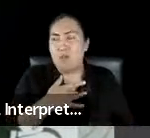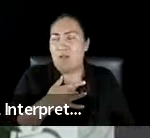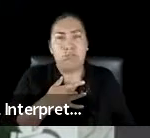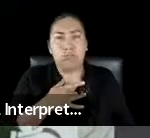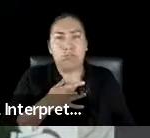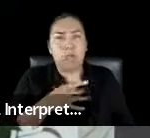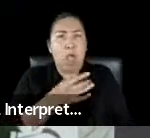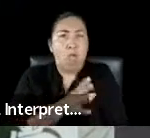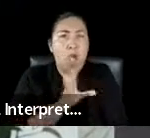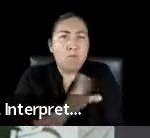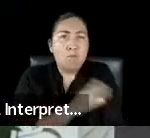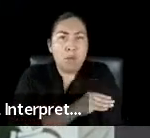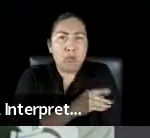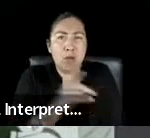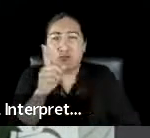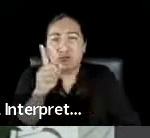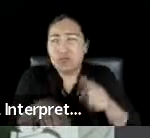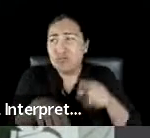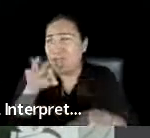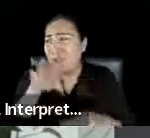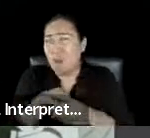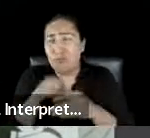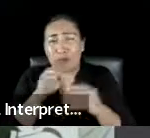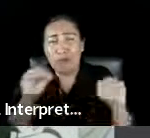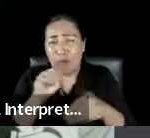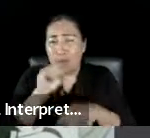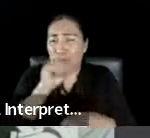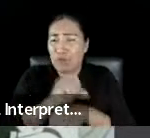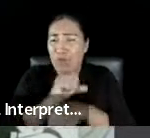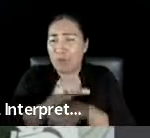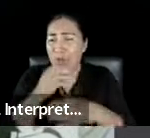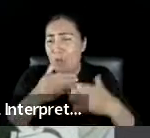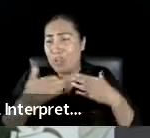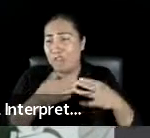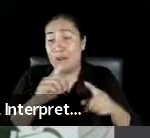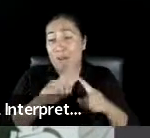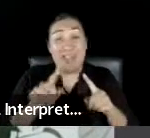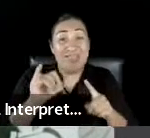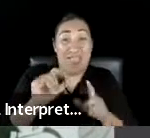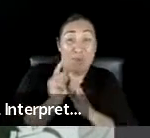you can't vote, you don't have a job, or whatever it is. But what I didn't realize at the